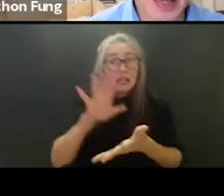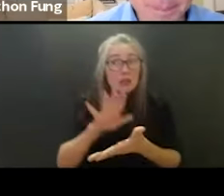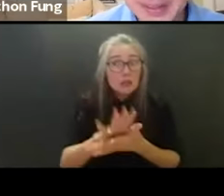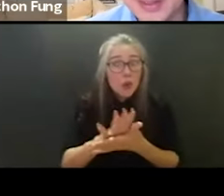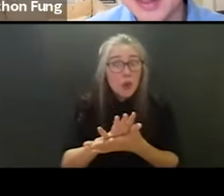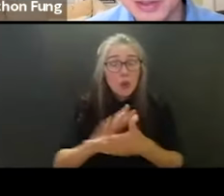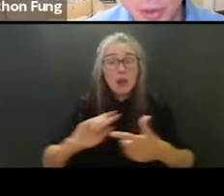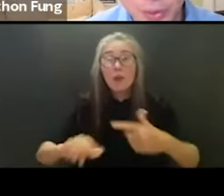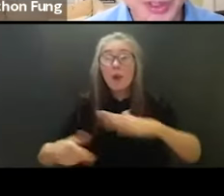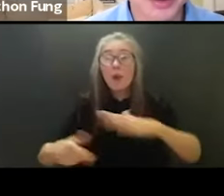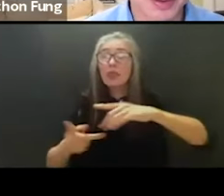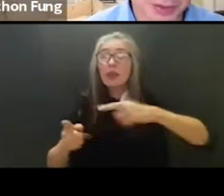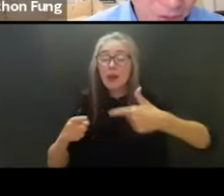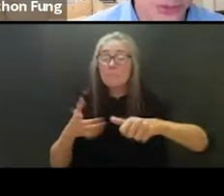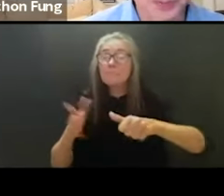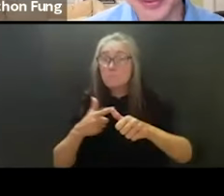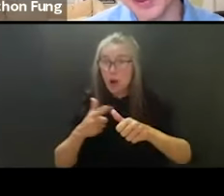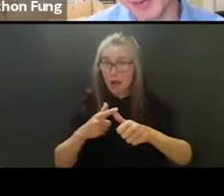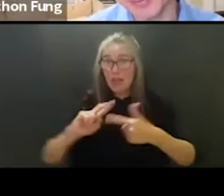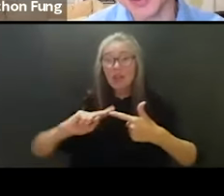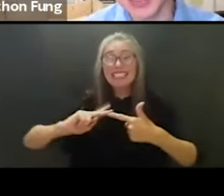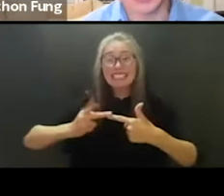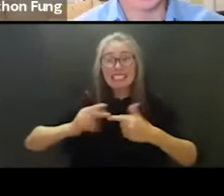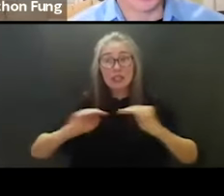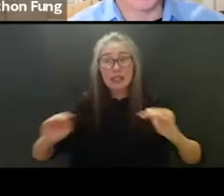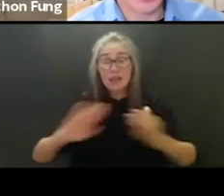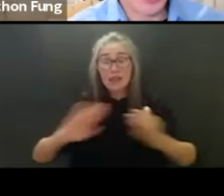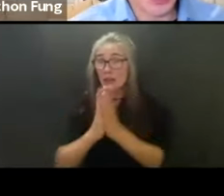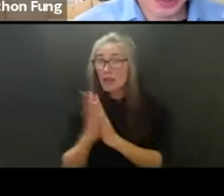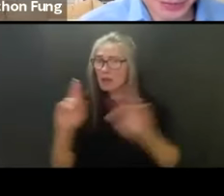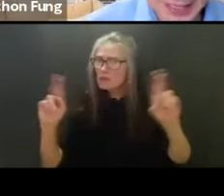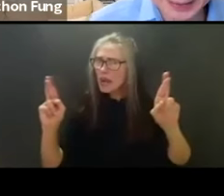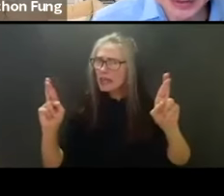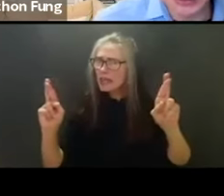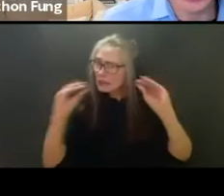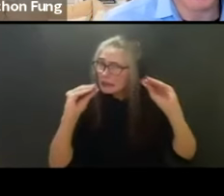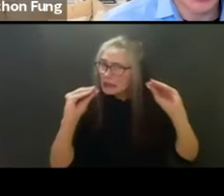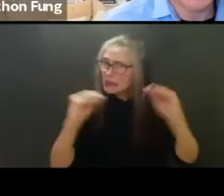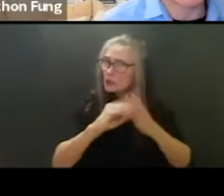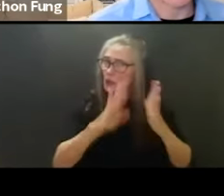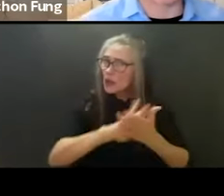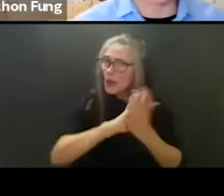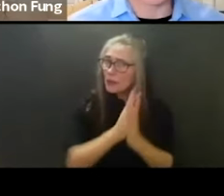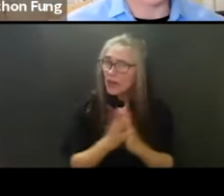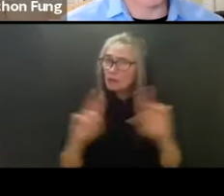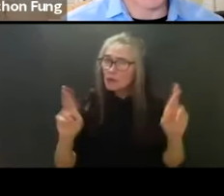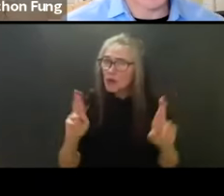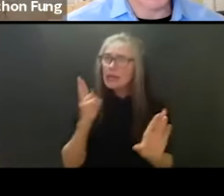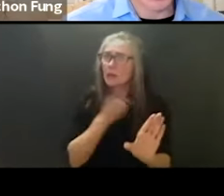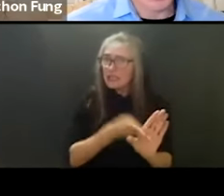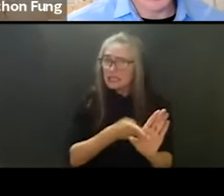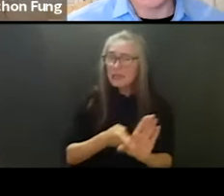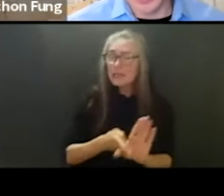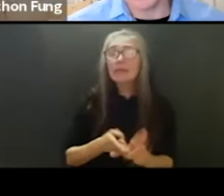believe that companies, schools, both at the primary and secondary level, in terms of getting students ready to become citizens who